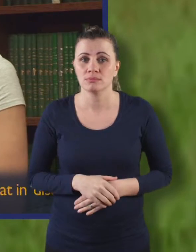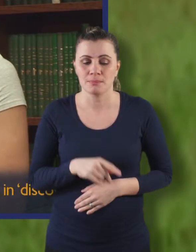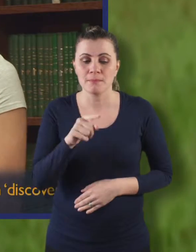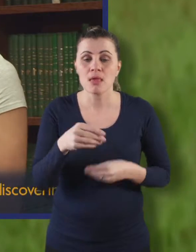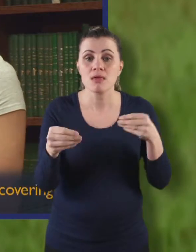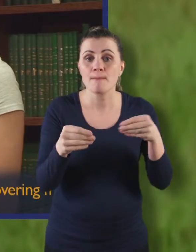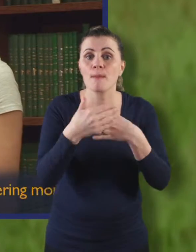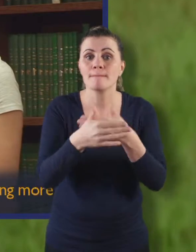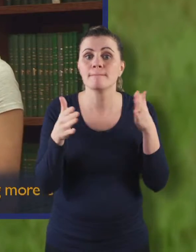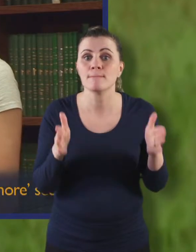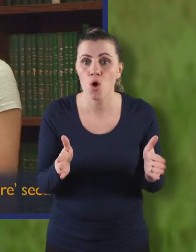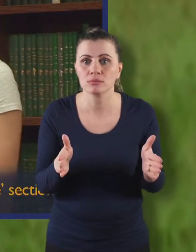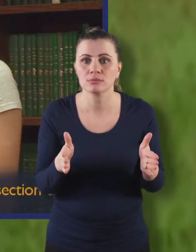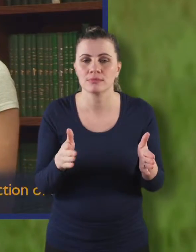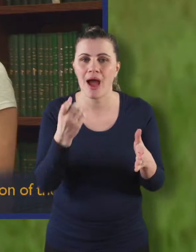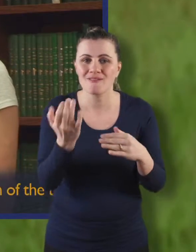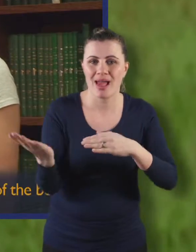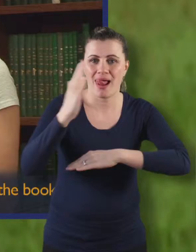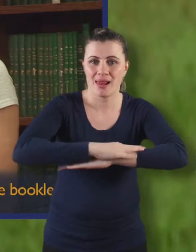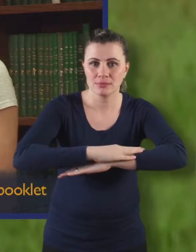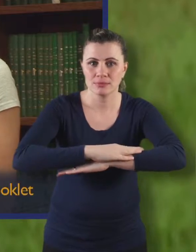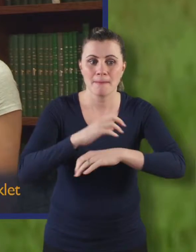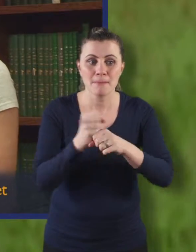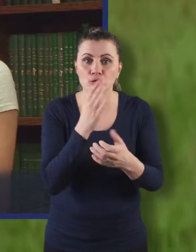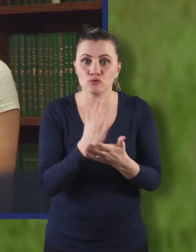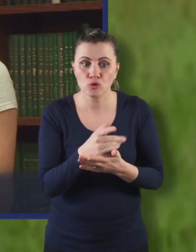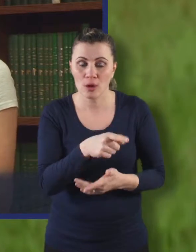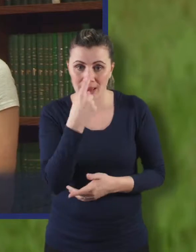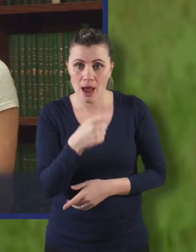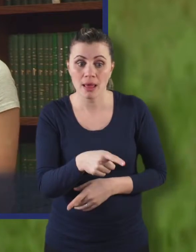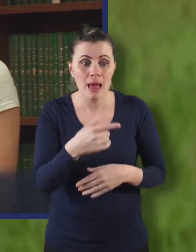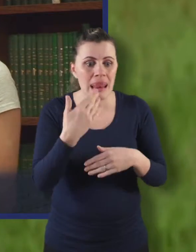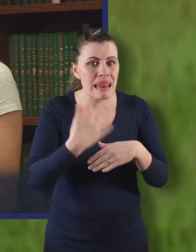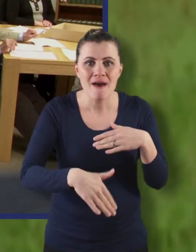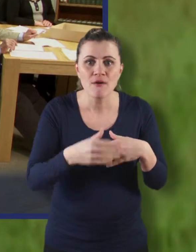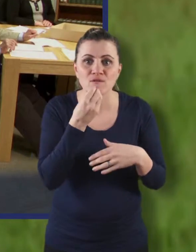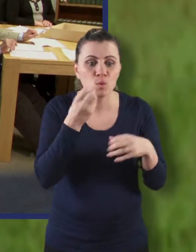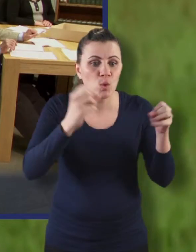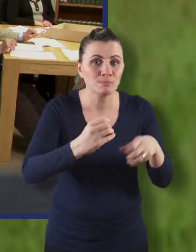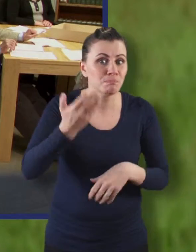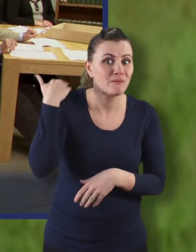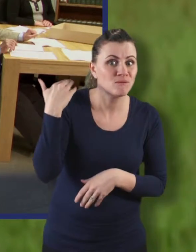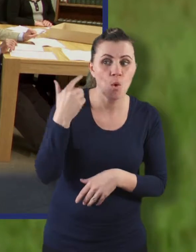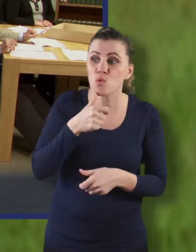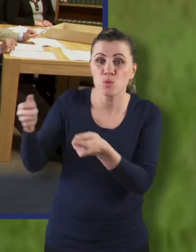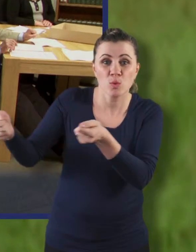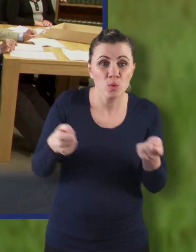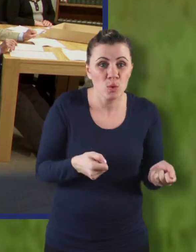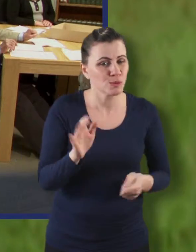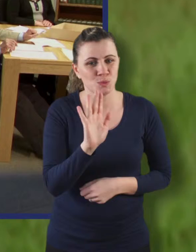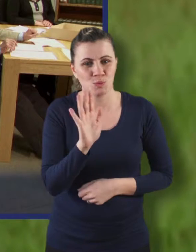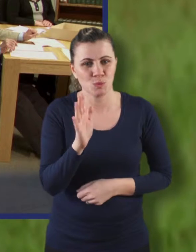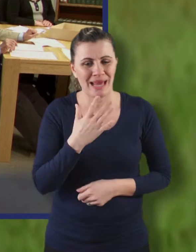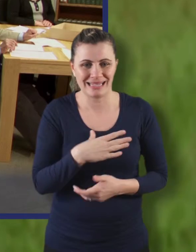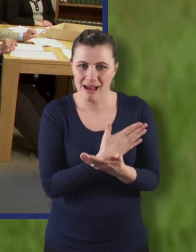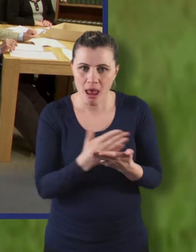and they have never been used before for food. Pests love to munch on anything, and if they know that food has been in those boxes before,